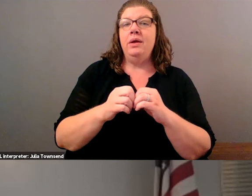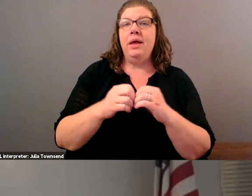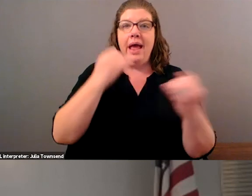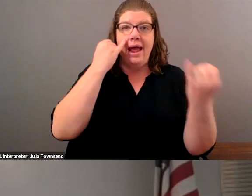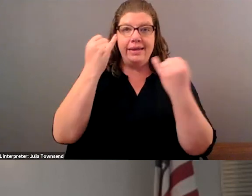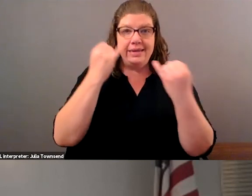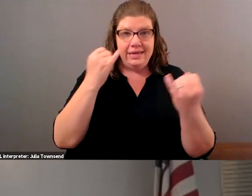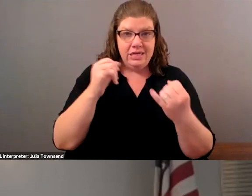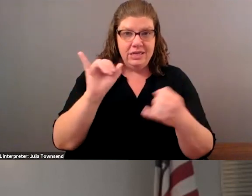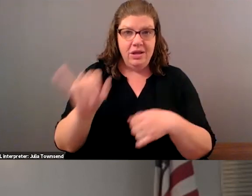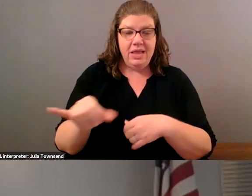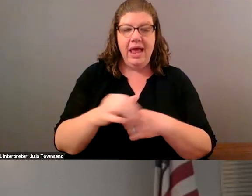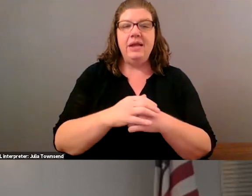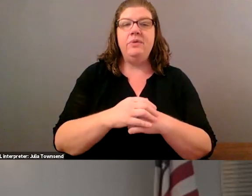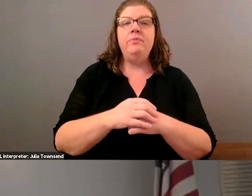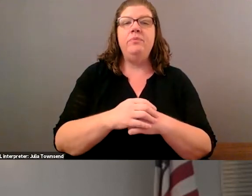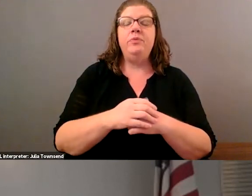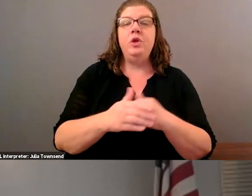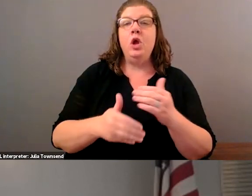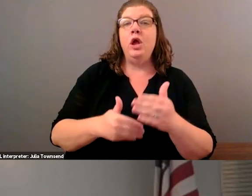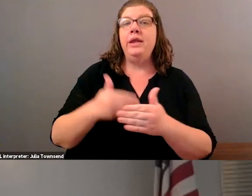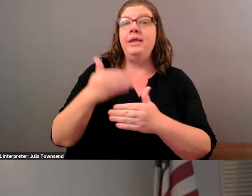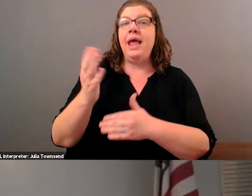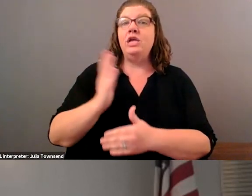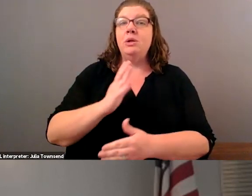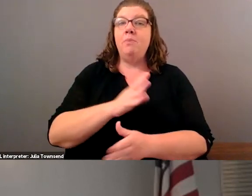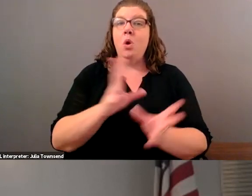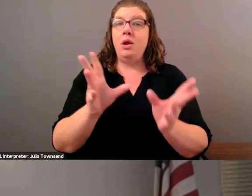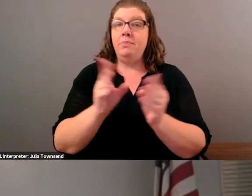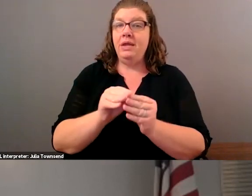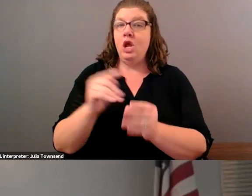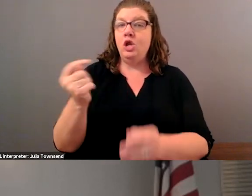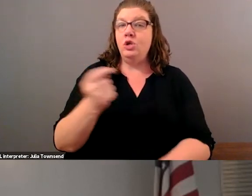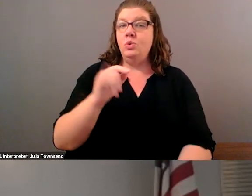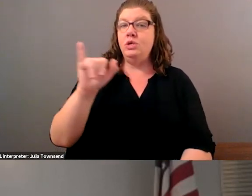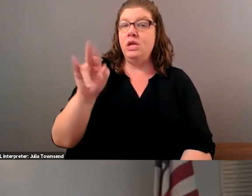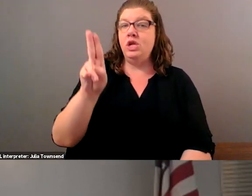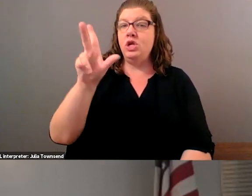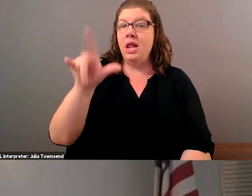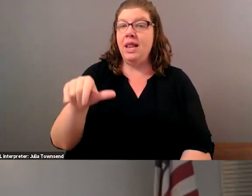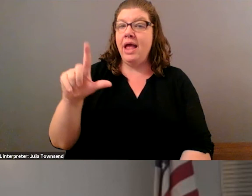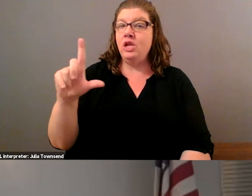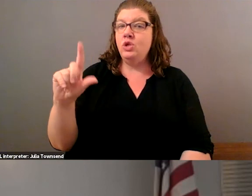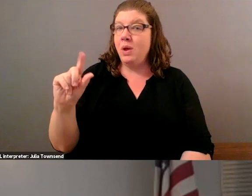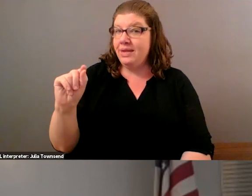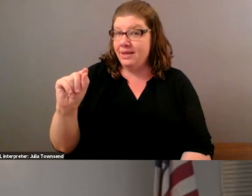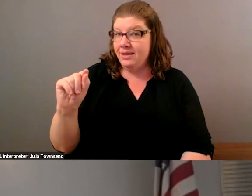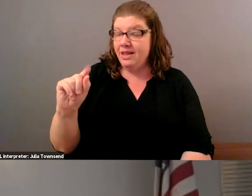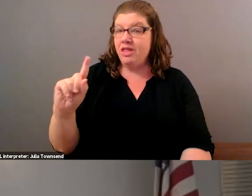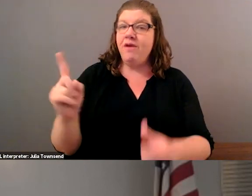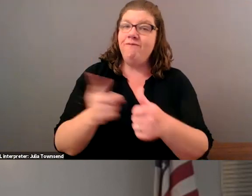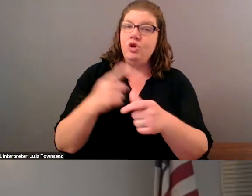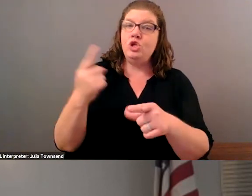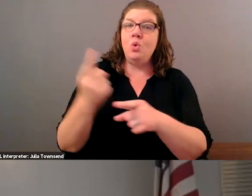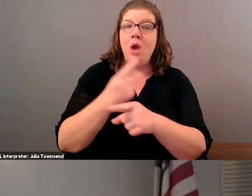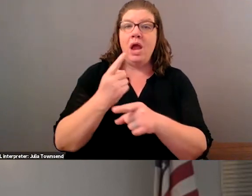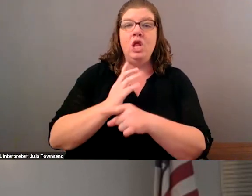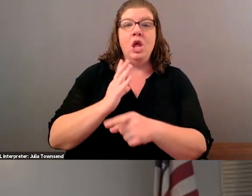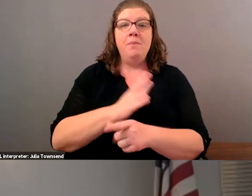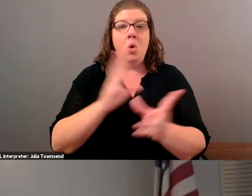along those lines. Our next board meeting is on Tuesday, July 20th, and that's the first regular board meeting for